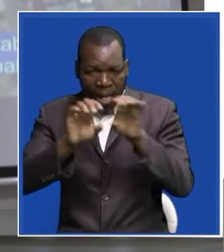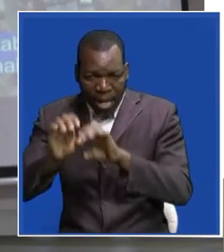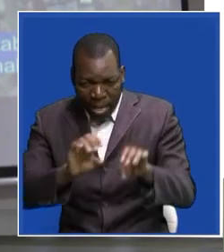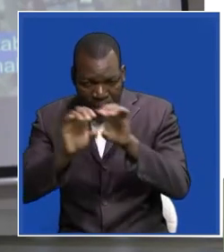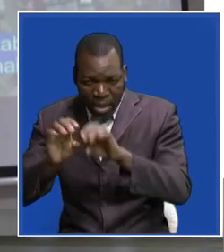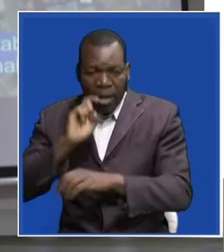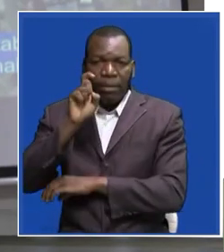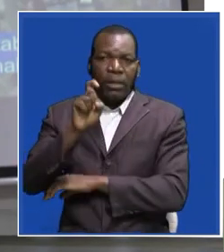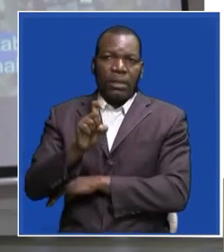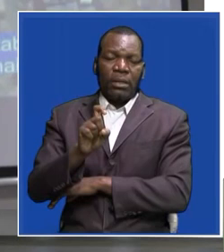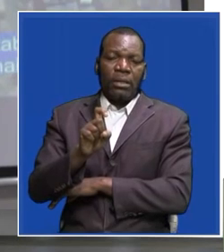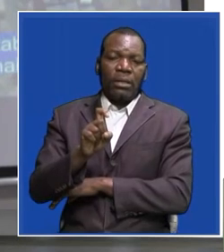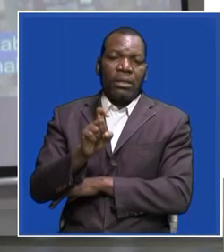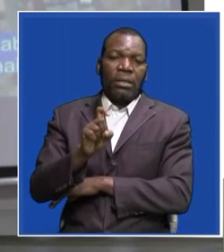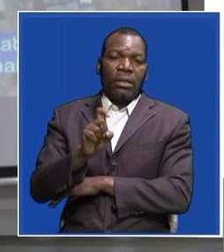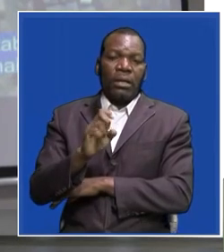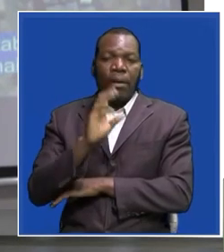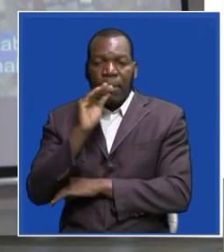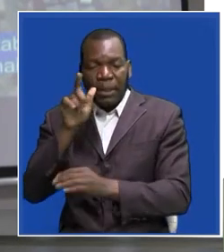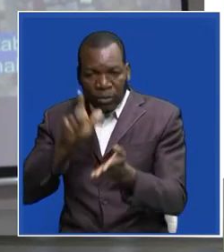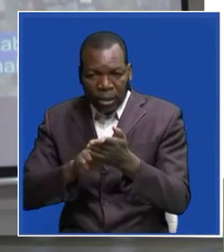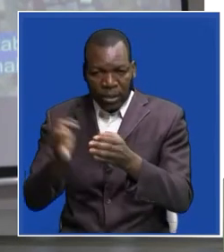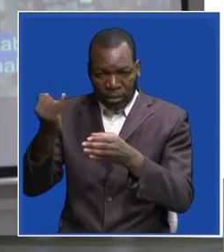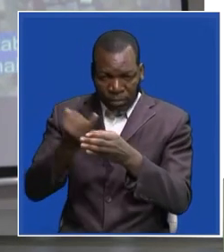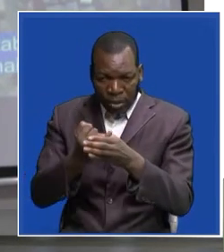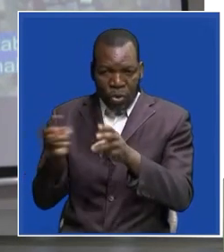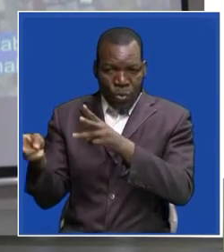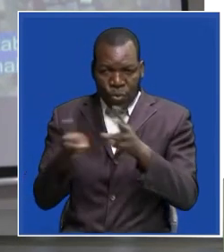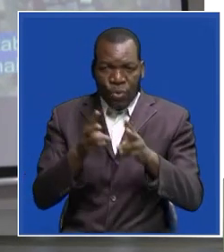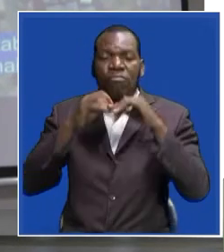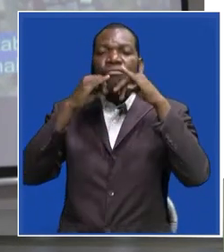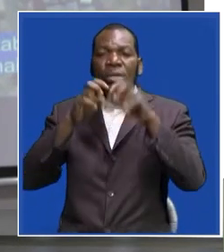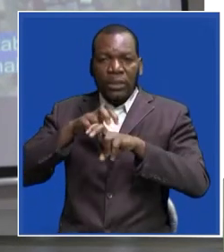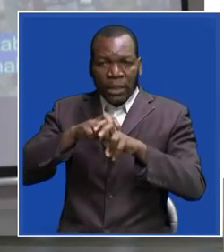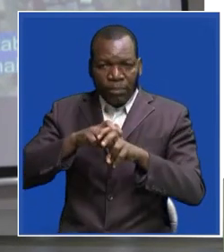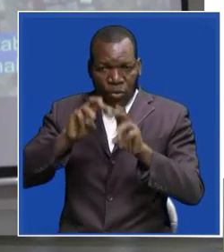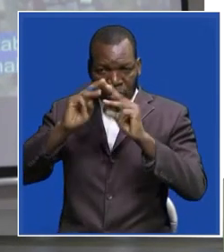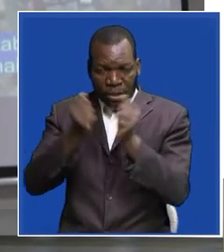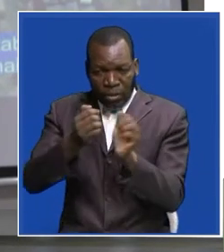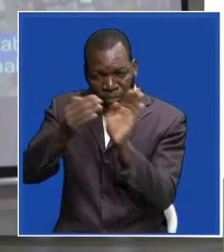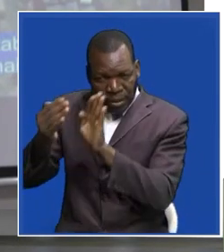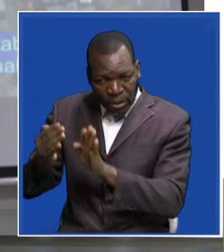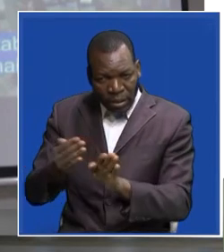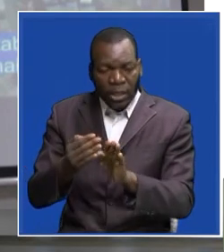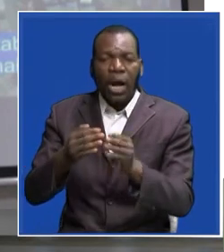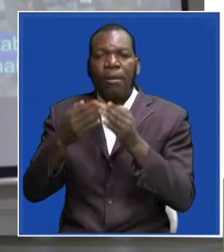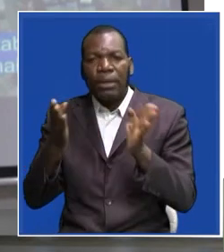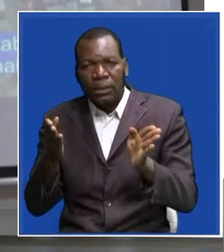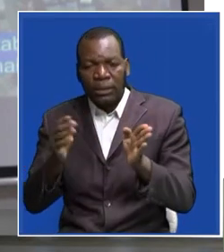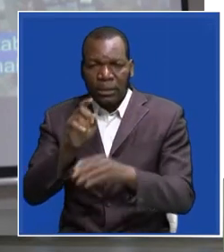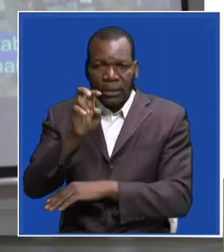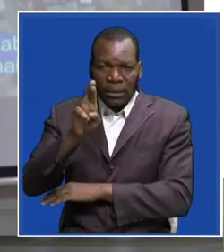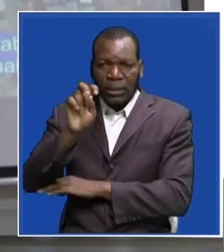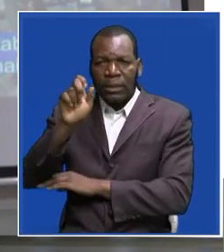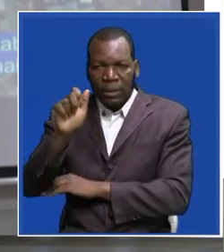Mr. TAYALI was speaking in Lusaka when he officially opened the Inclusive Climate Resilience Transport Planning Workshop organized by the Zambia Road Safe